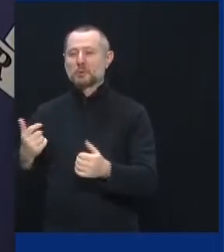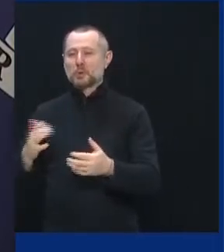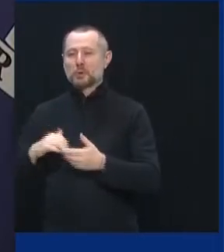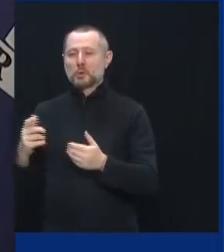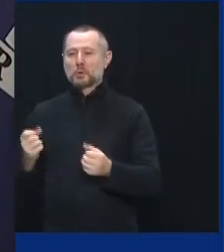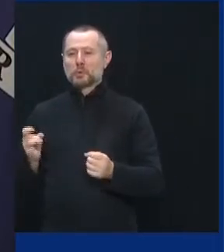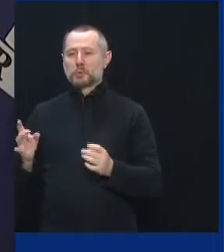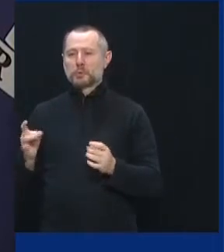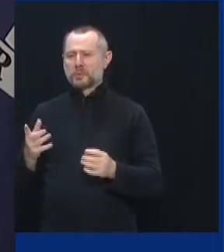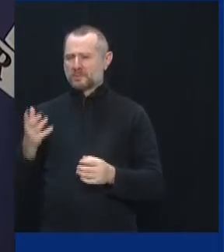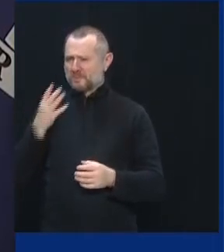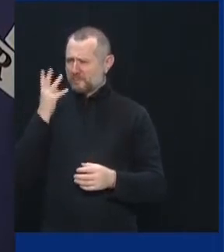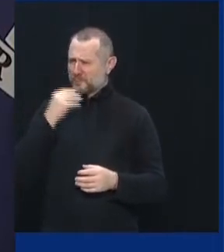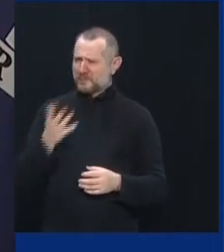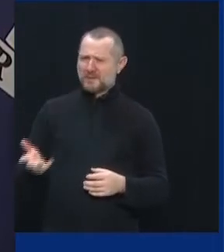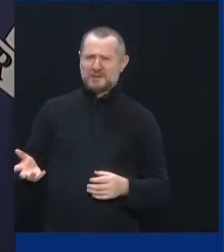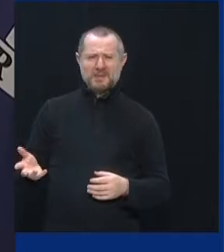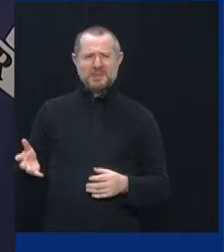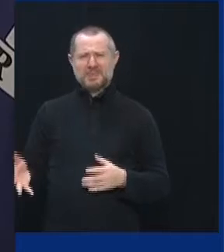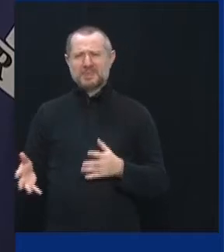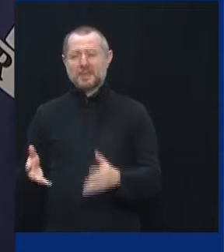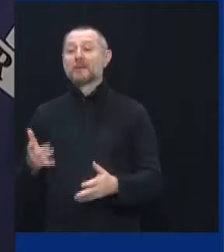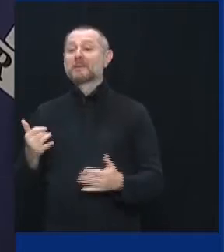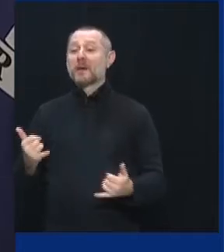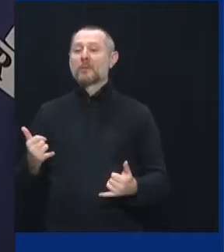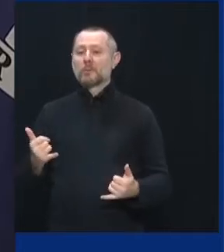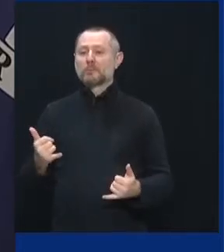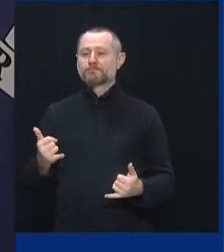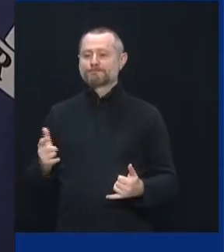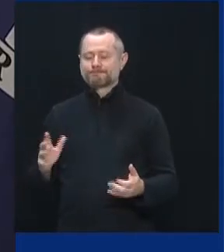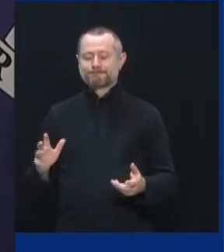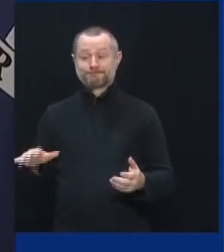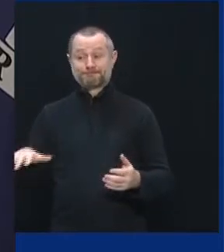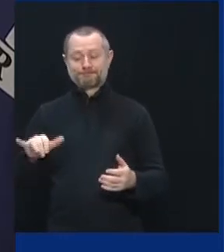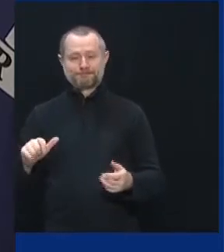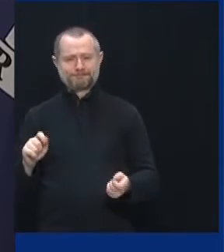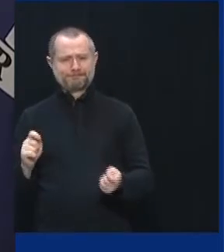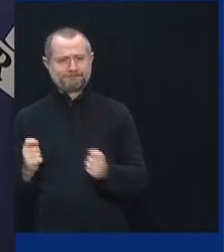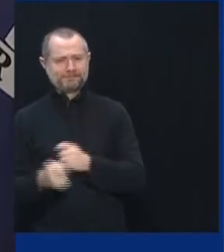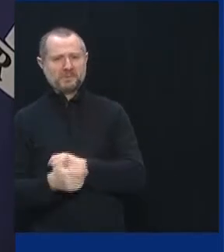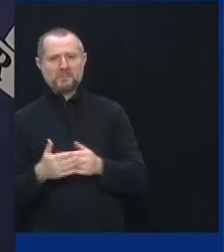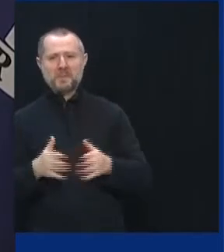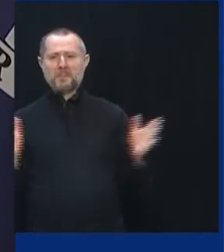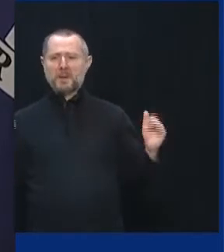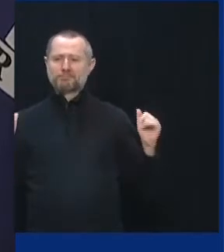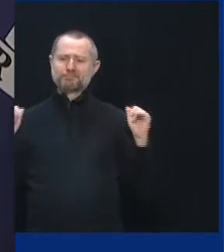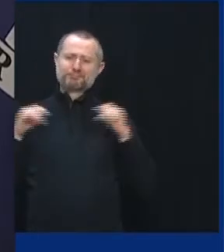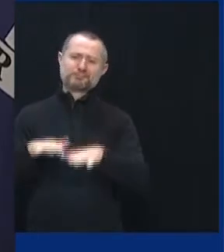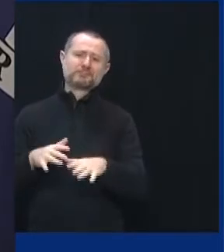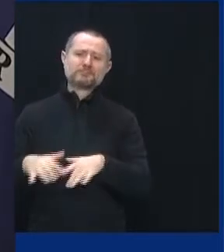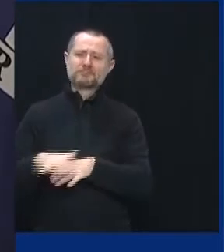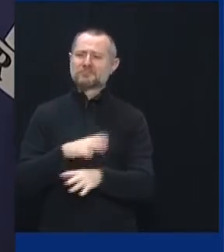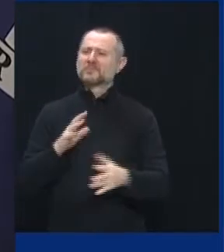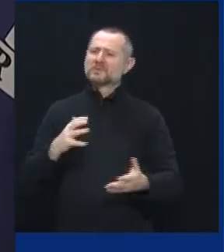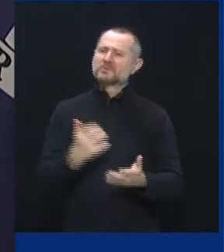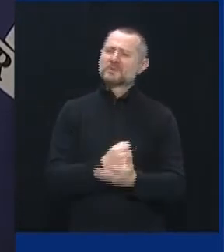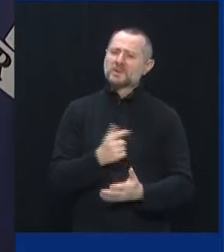into the Hudson. So we're going to have that finally as a public space. So take a